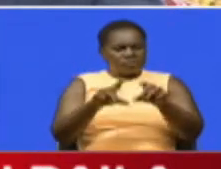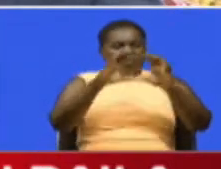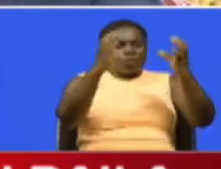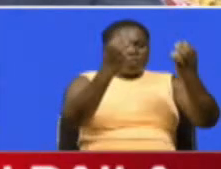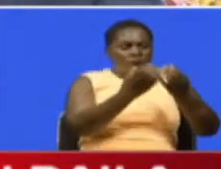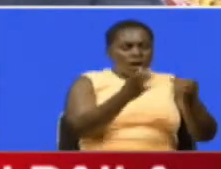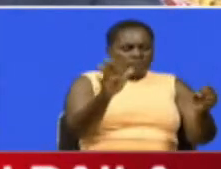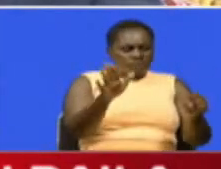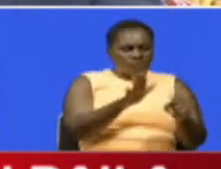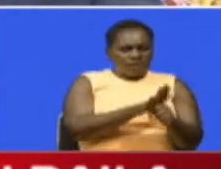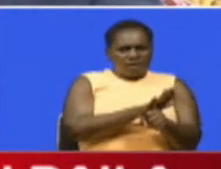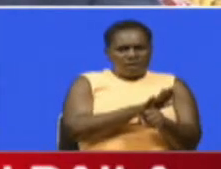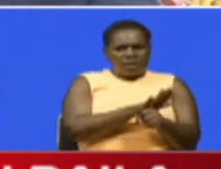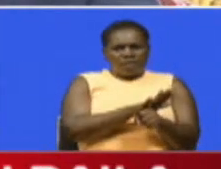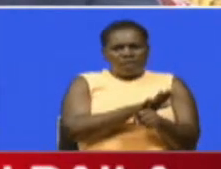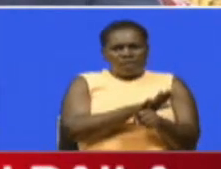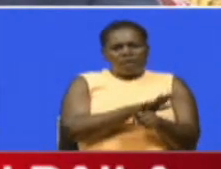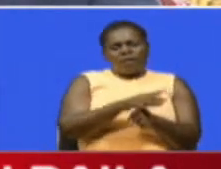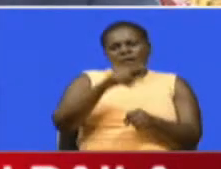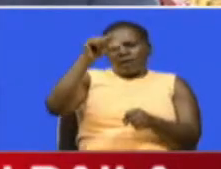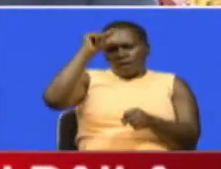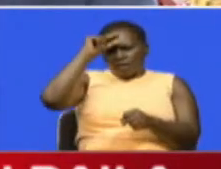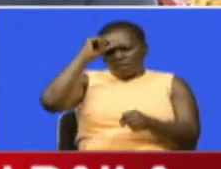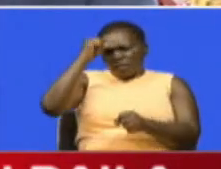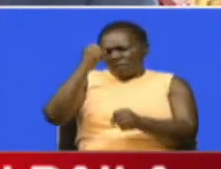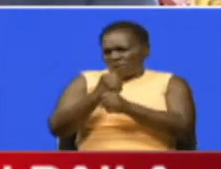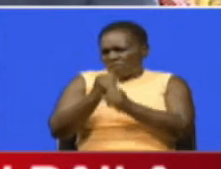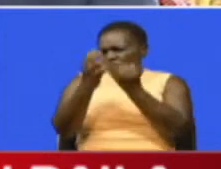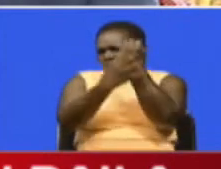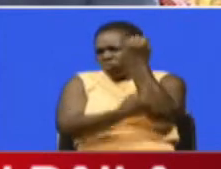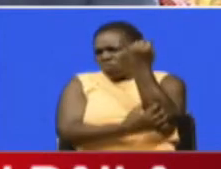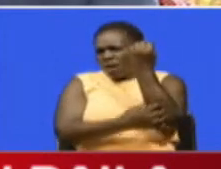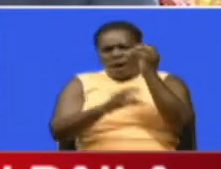generally, I don't think that the government has performed poorly.